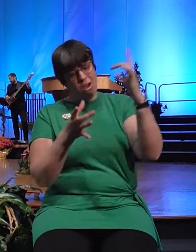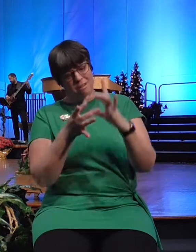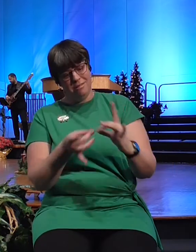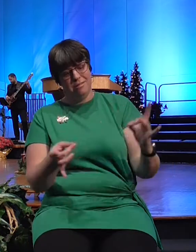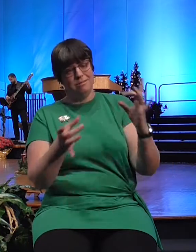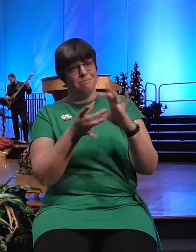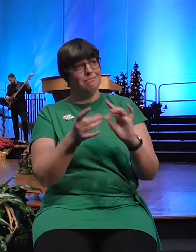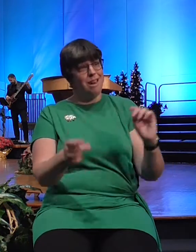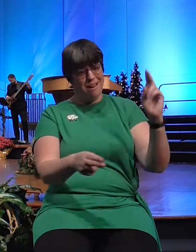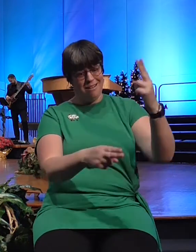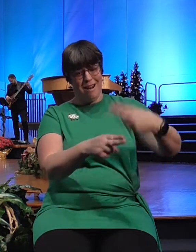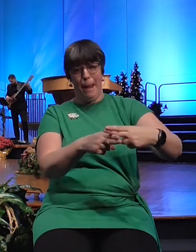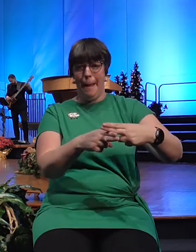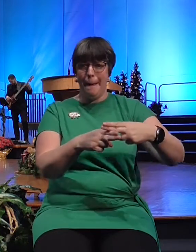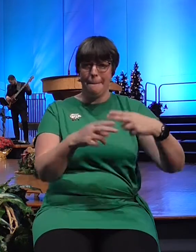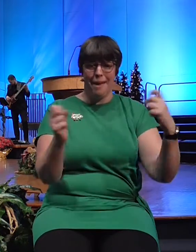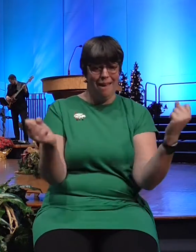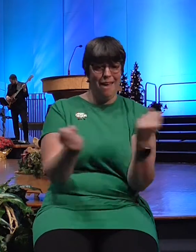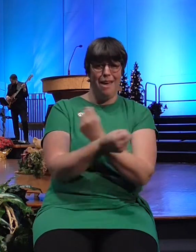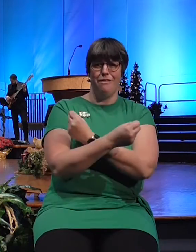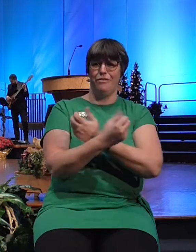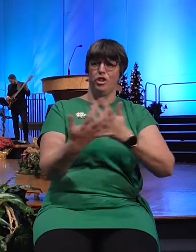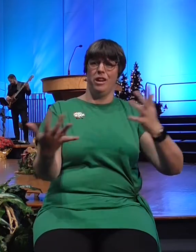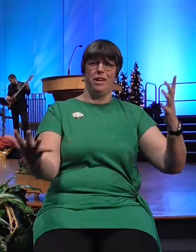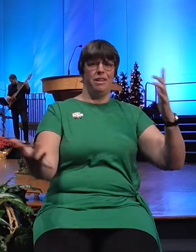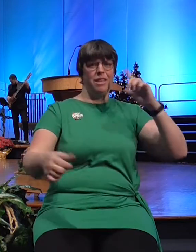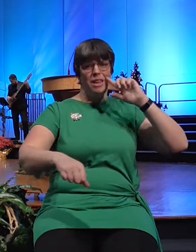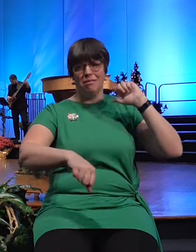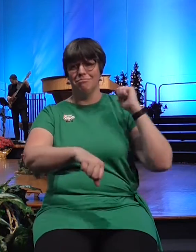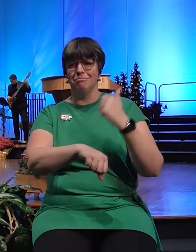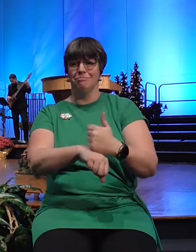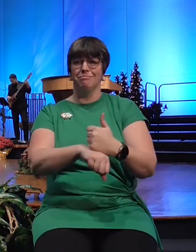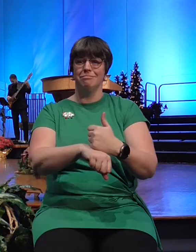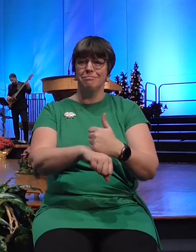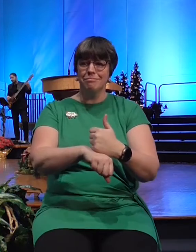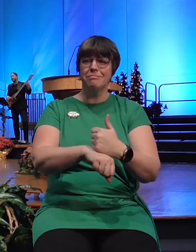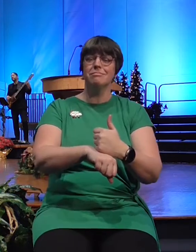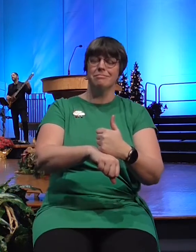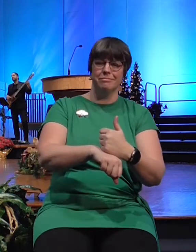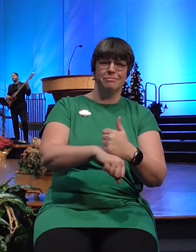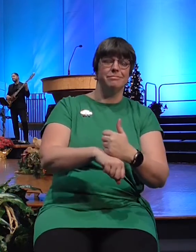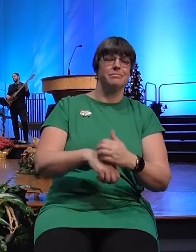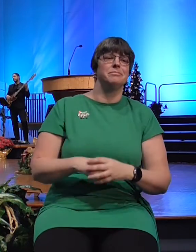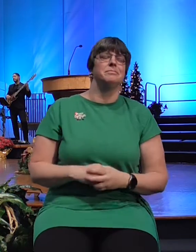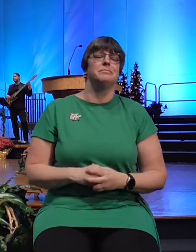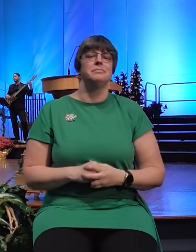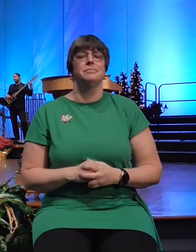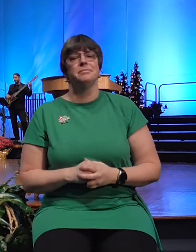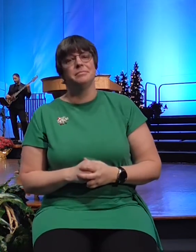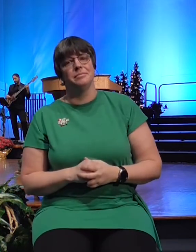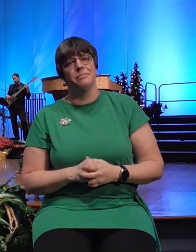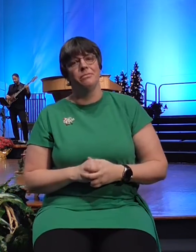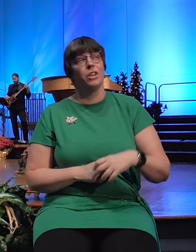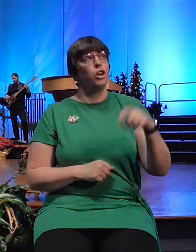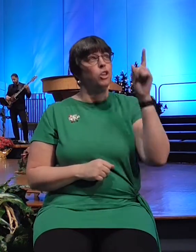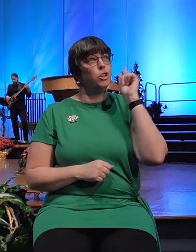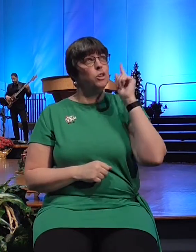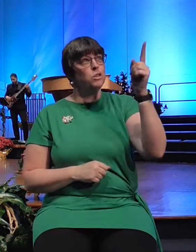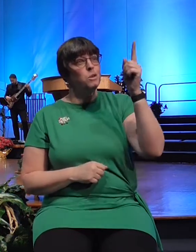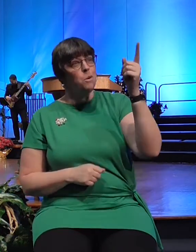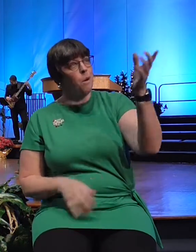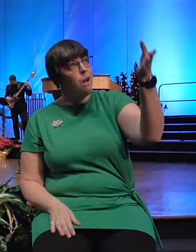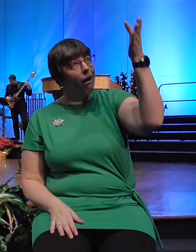spoke your name and it all came into being.